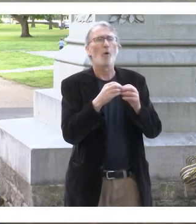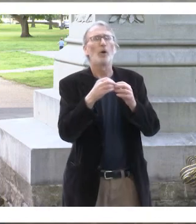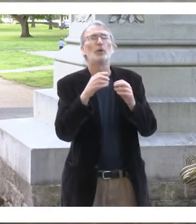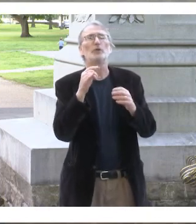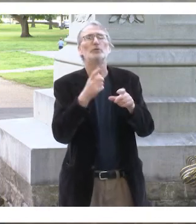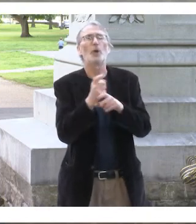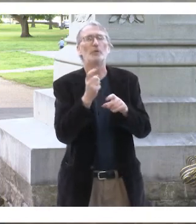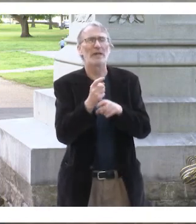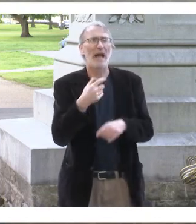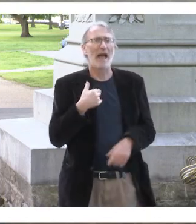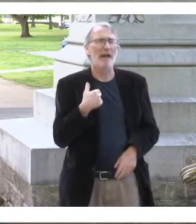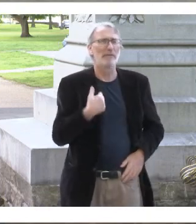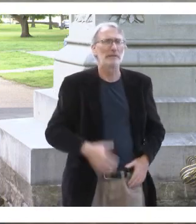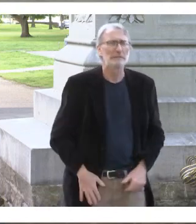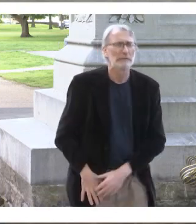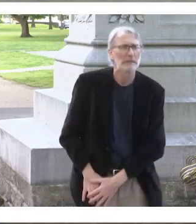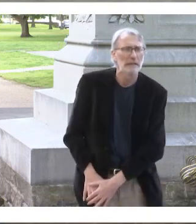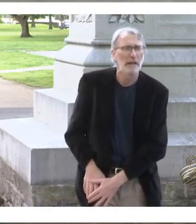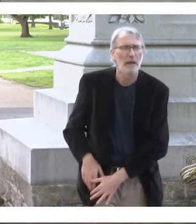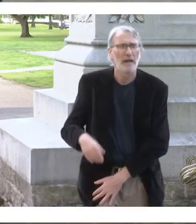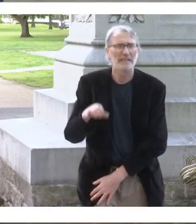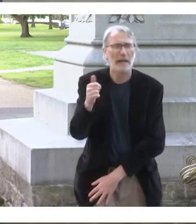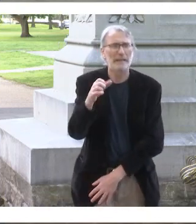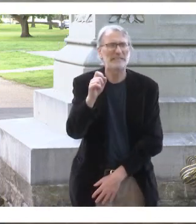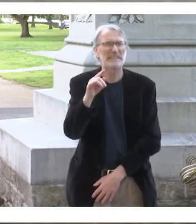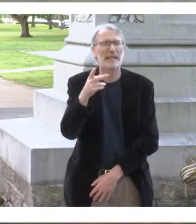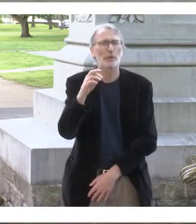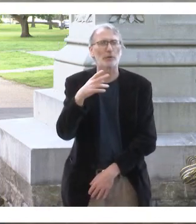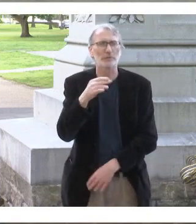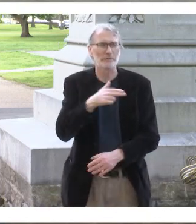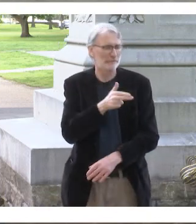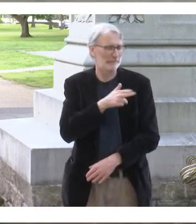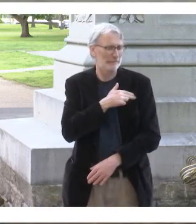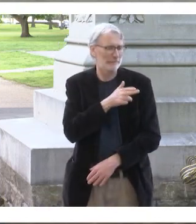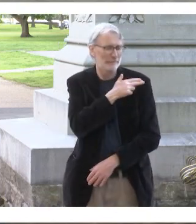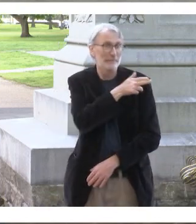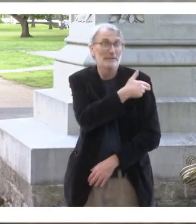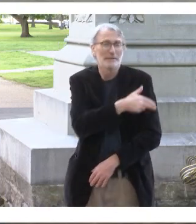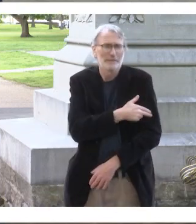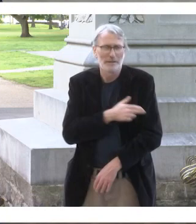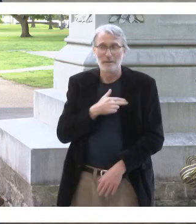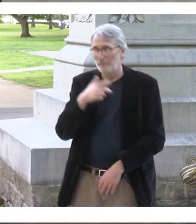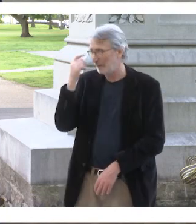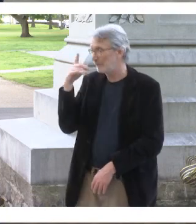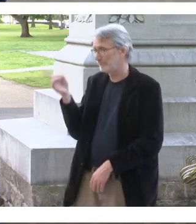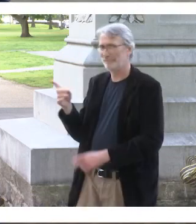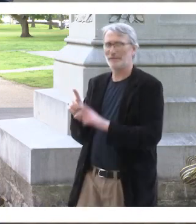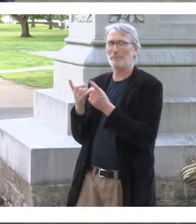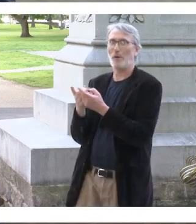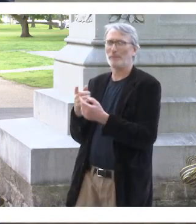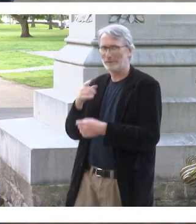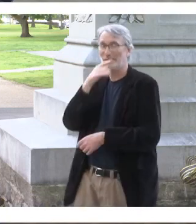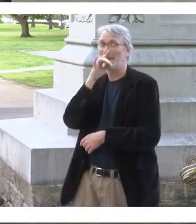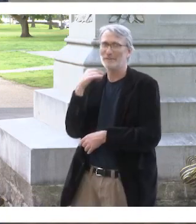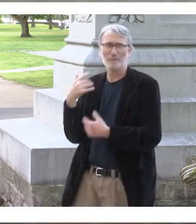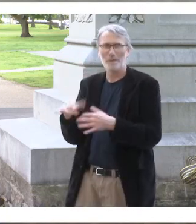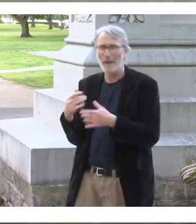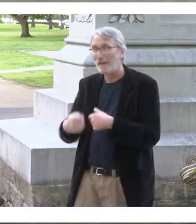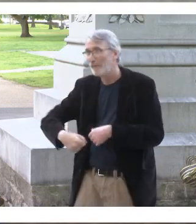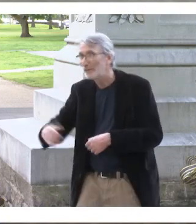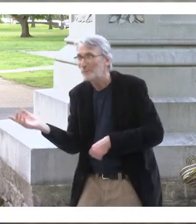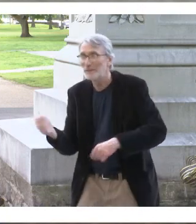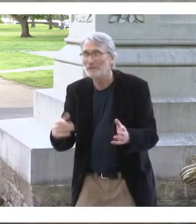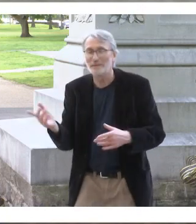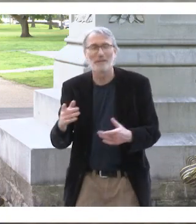is I have about 10 stickers in my pocket because I love all the departments here. My kids over there, they're playing